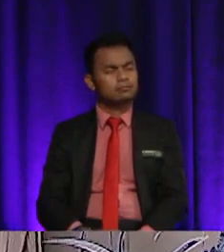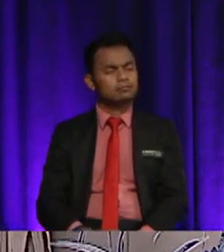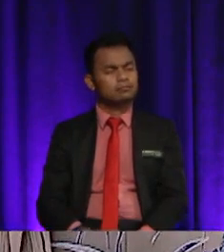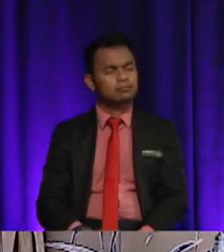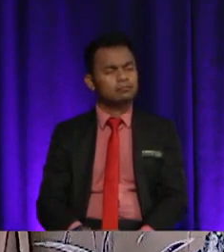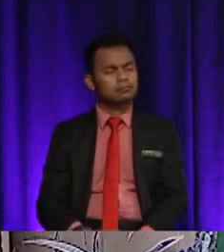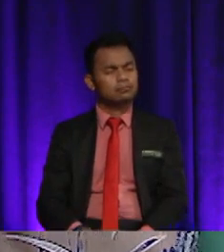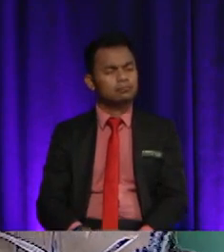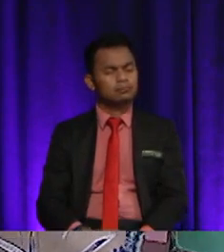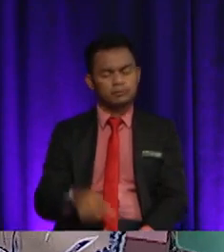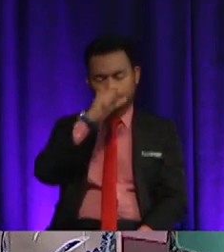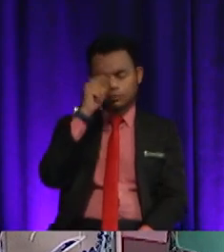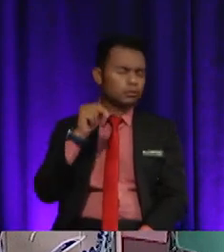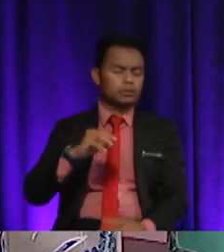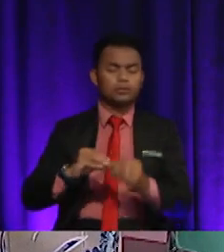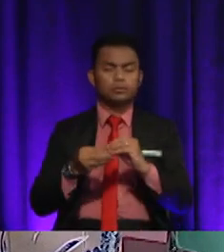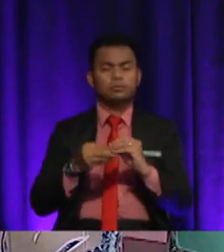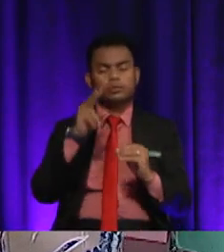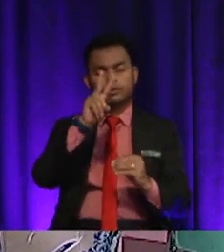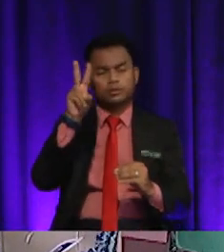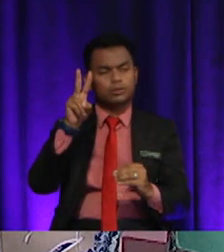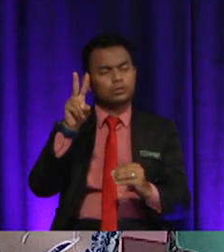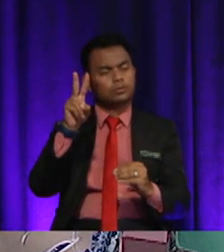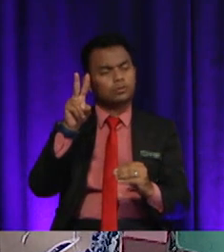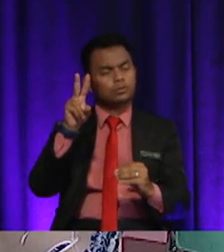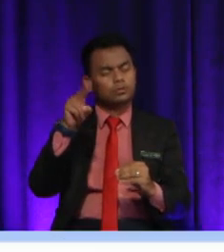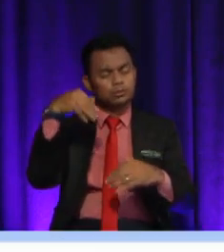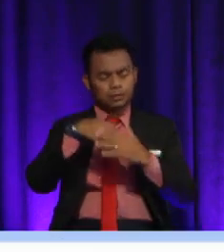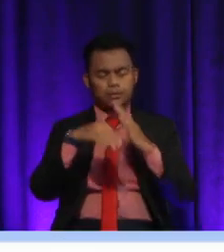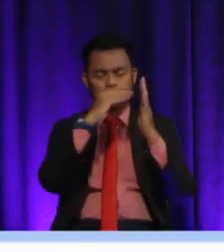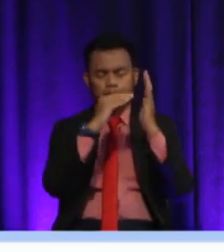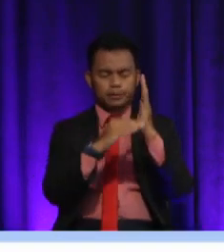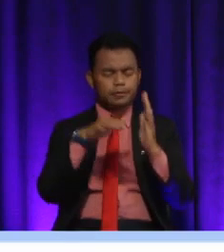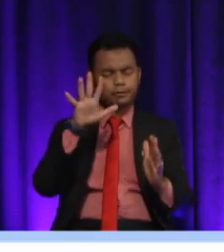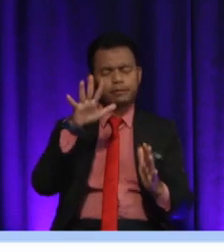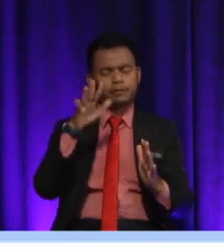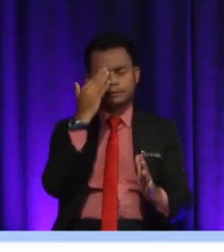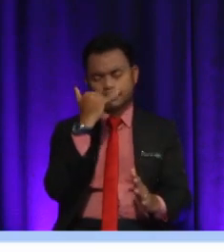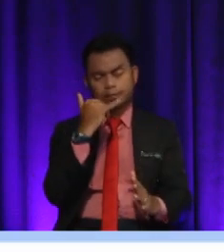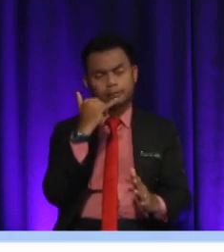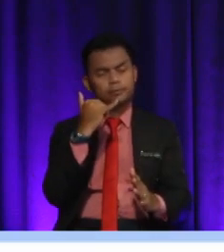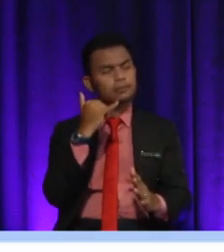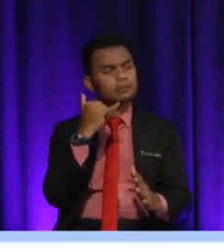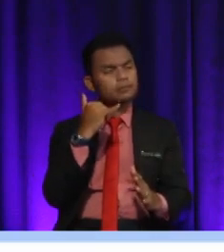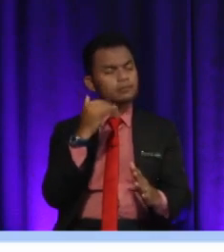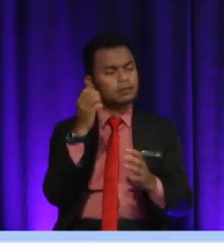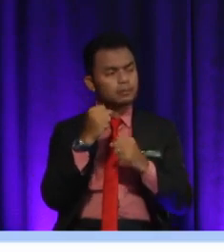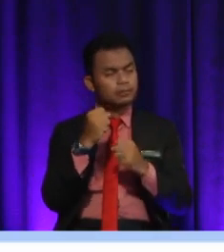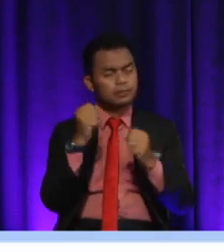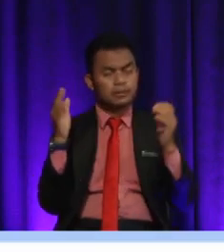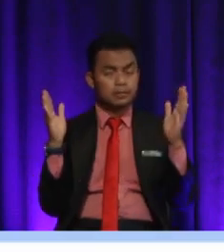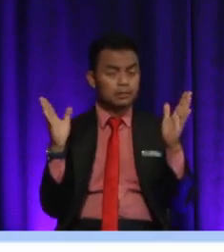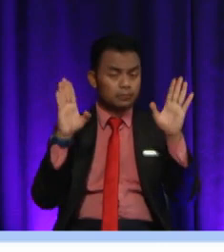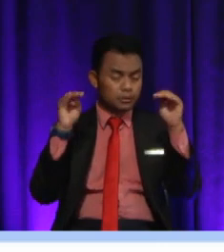question 22. In paragraph 5, why does Lily prefer taking candid shots of her subjects? So anyone would